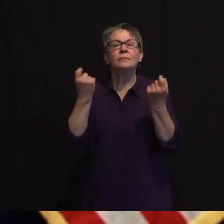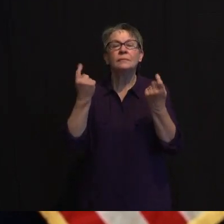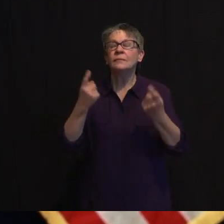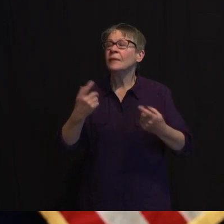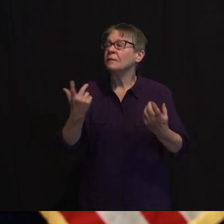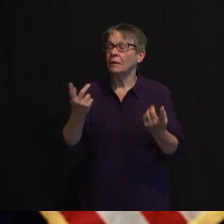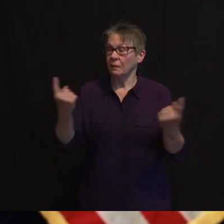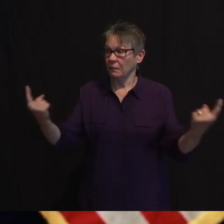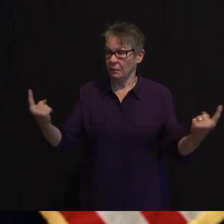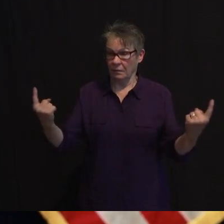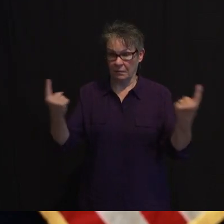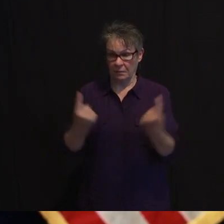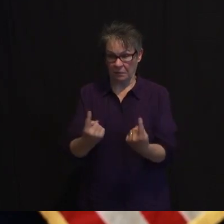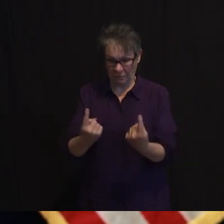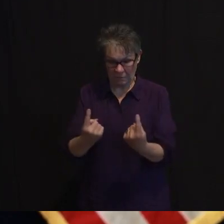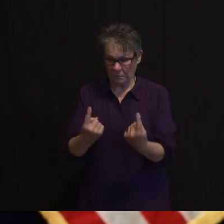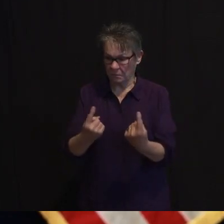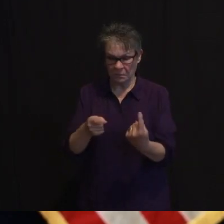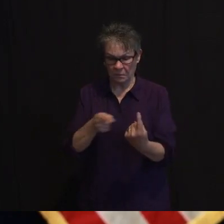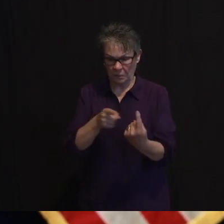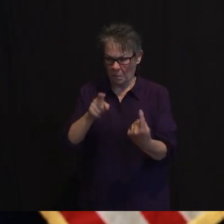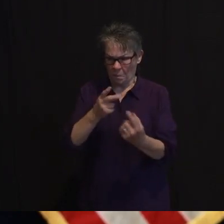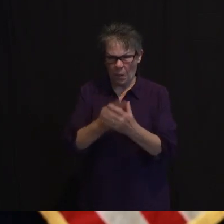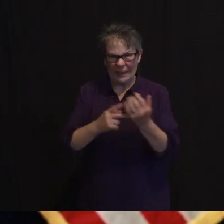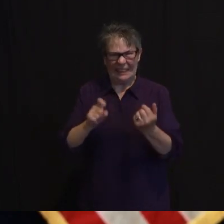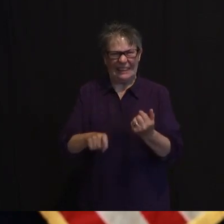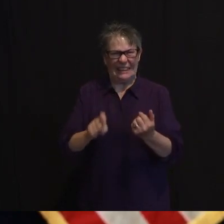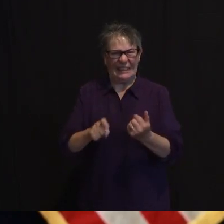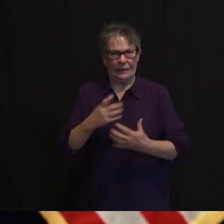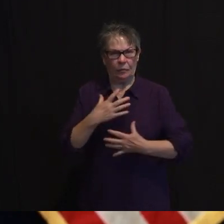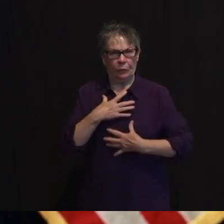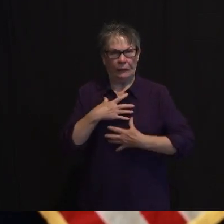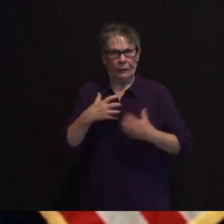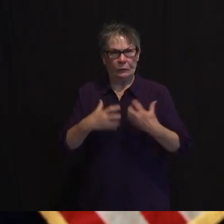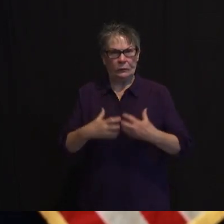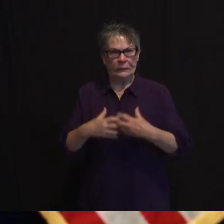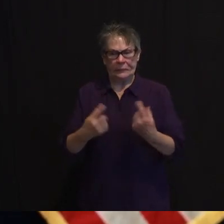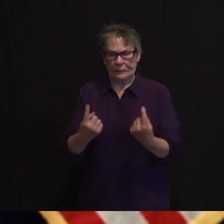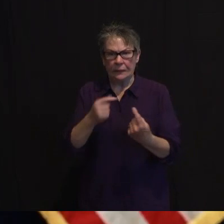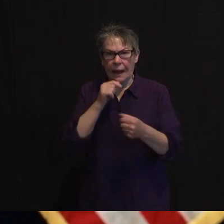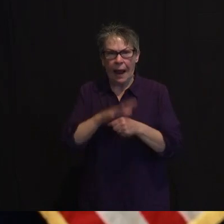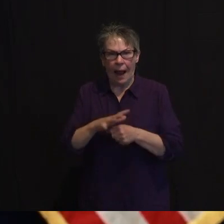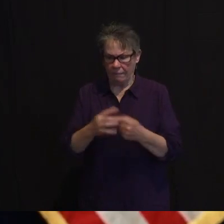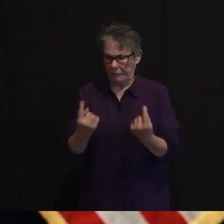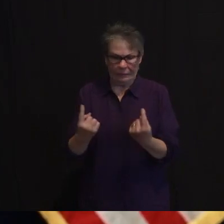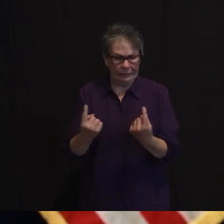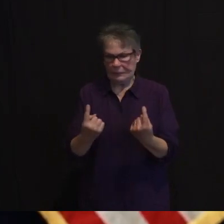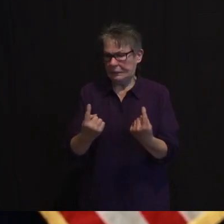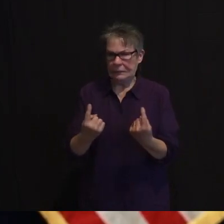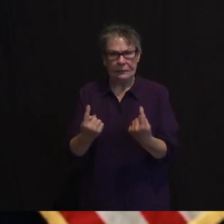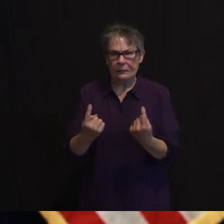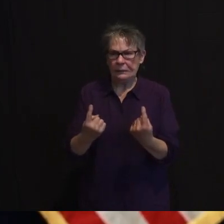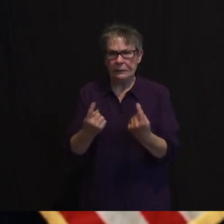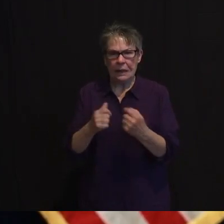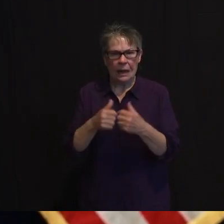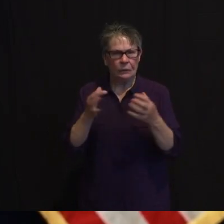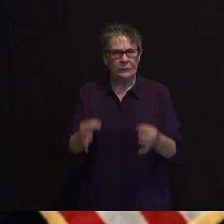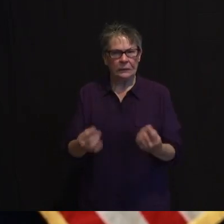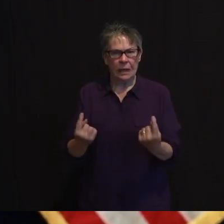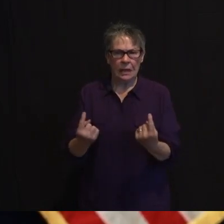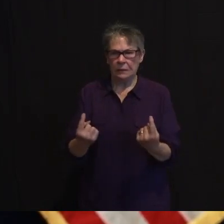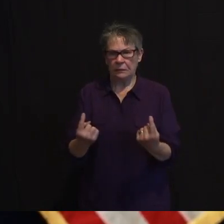according to the plan that we're developing here. That's it. So Dave, may I jump in, Judy, and then